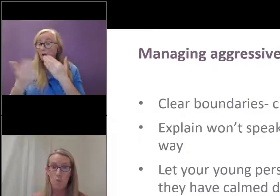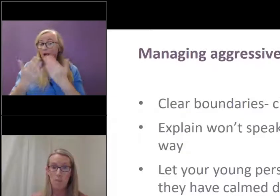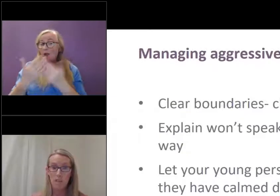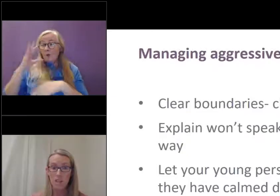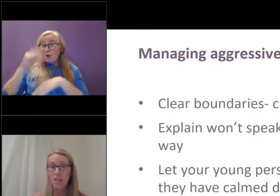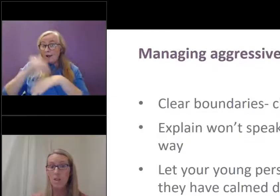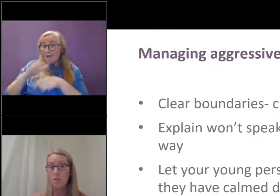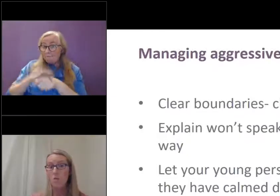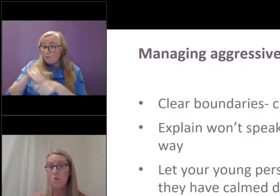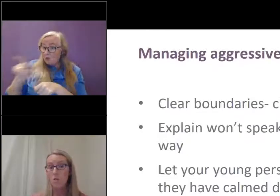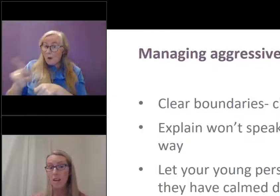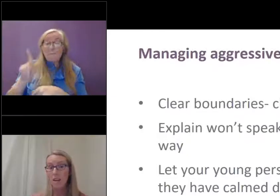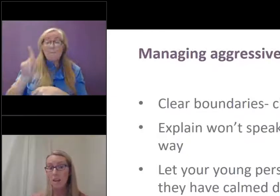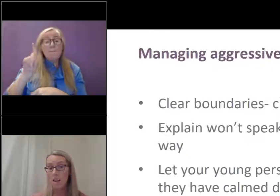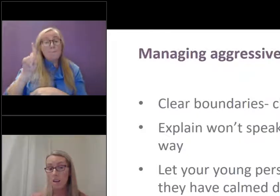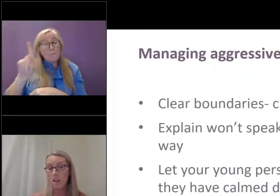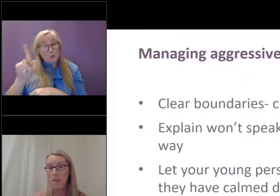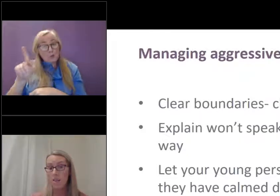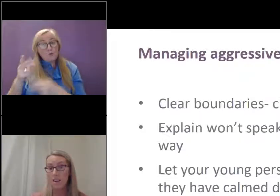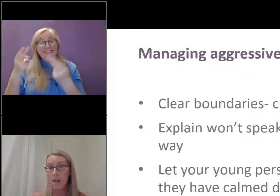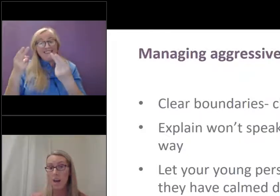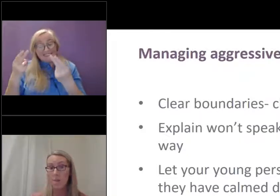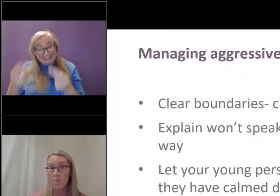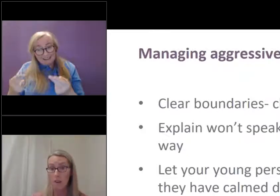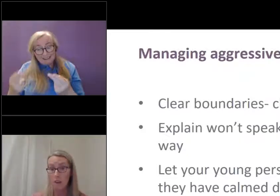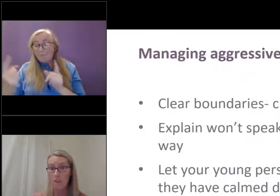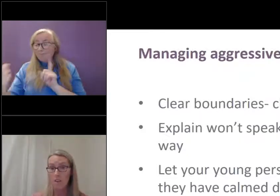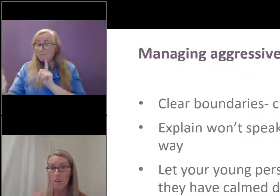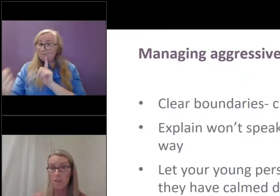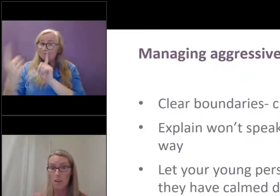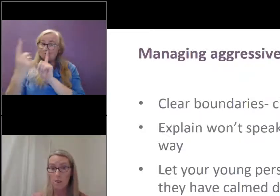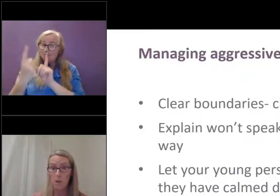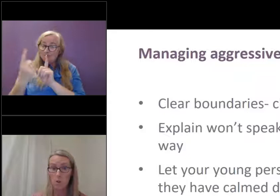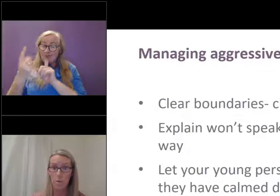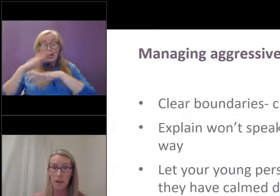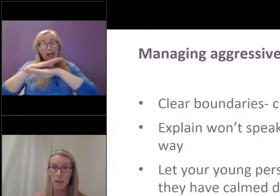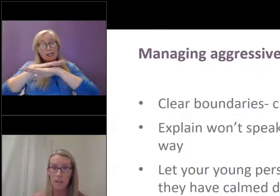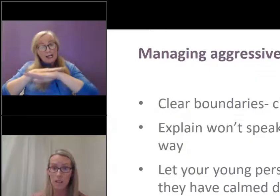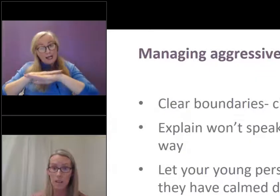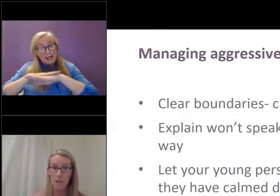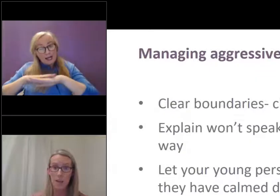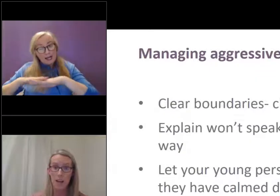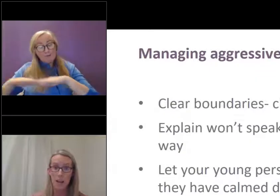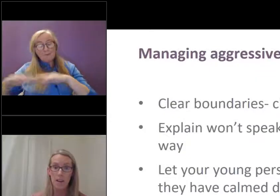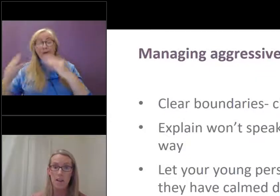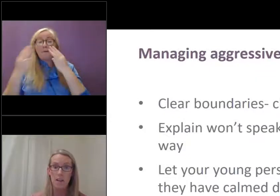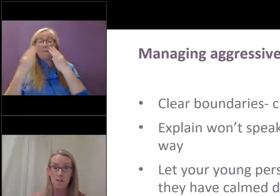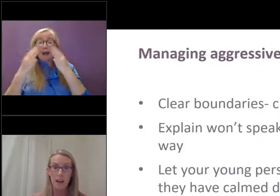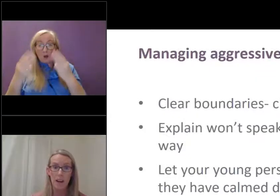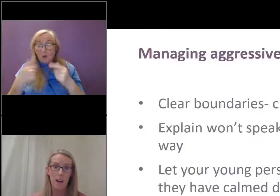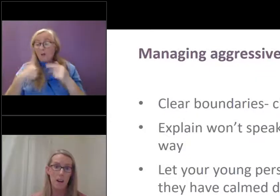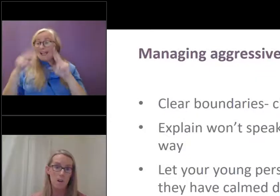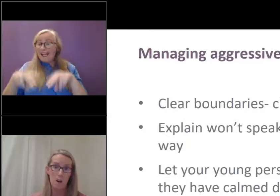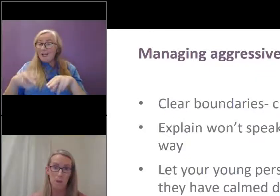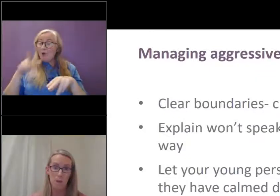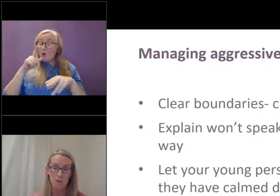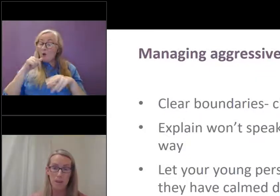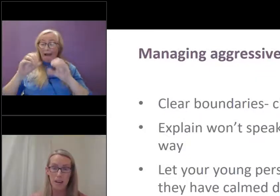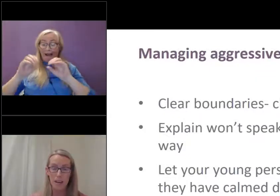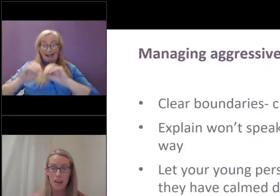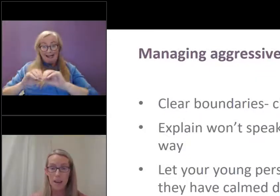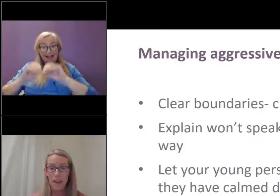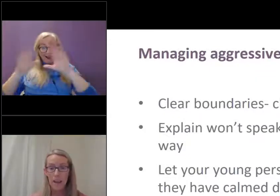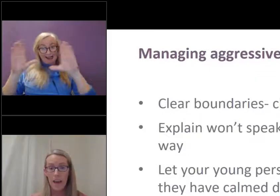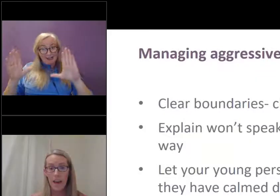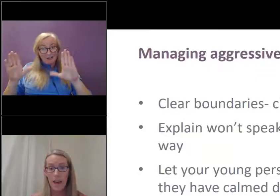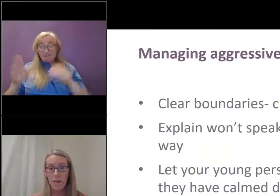you, but you need to come in a kind of a calm manner so that we can talk about it, you know, clearly and directly, like what Laura was